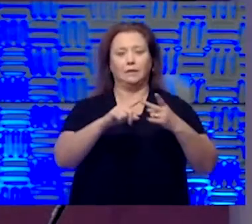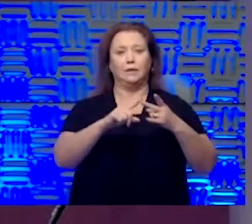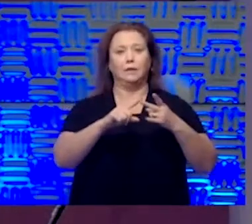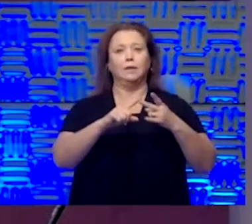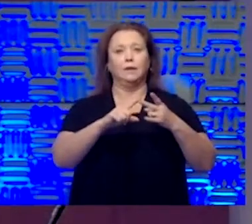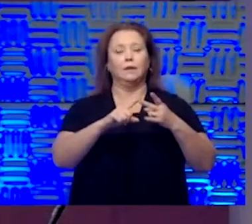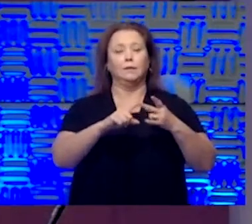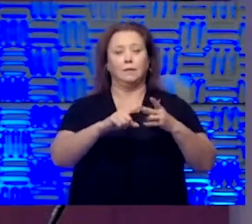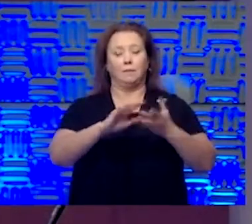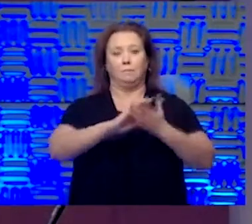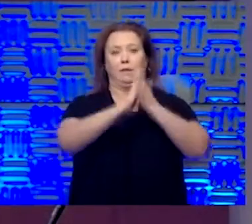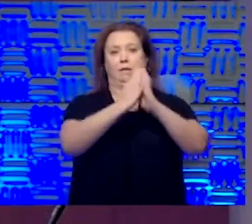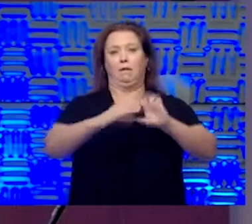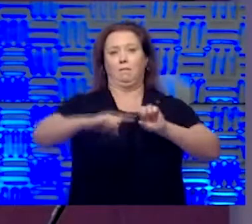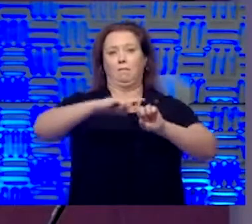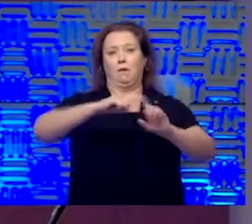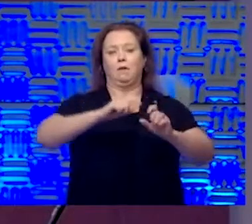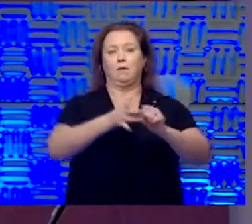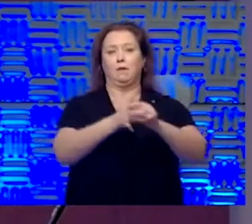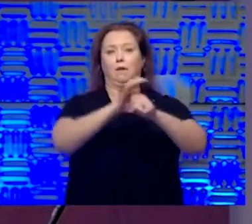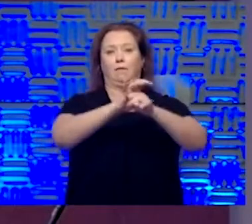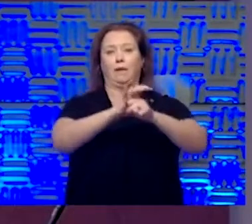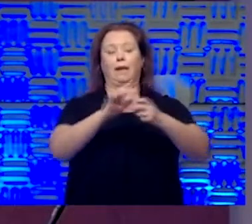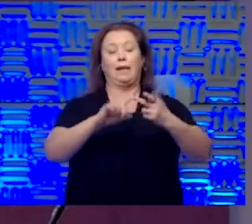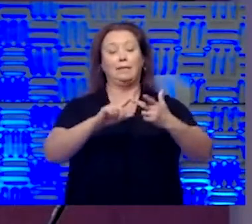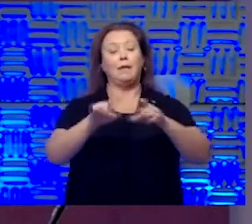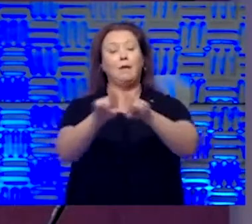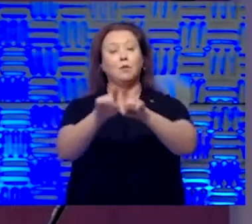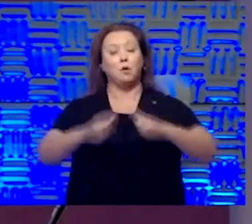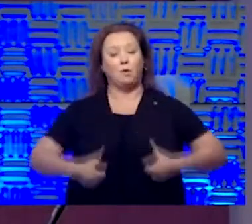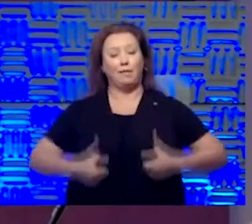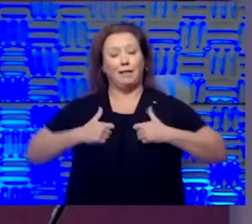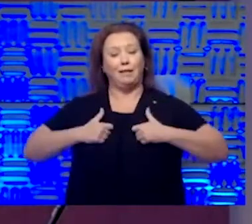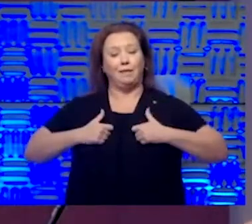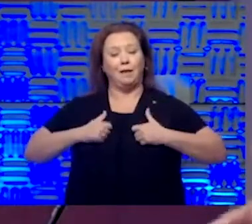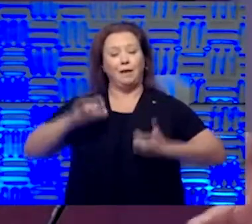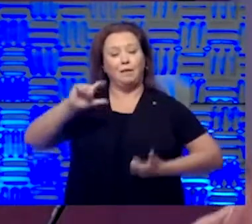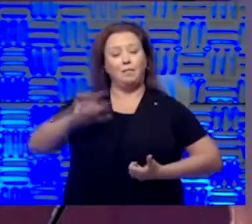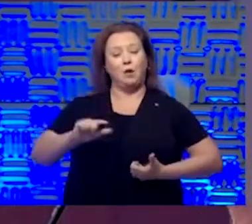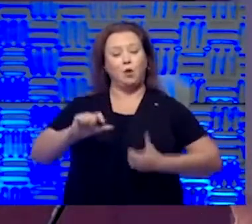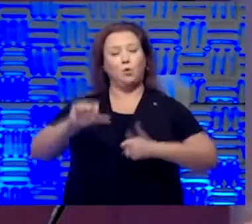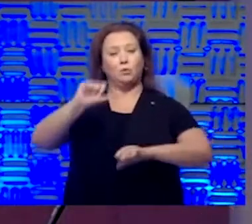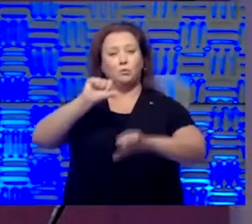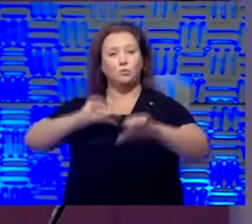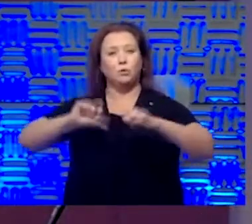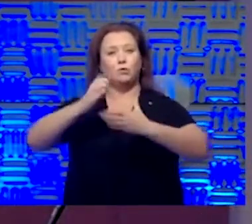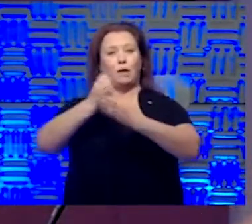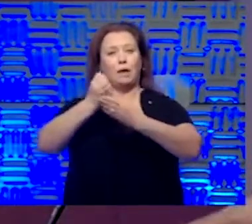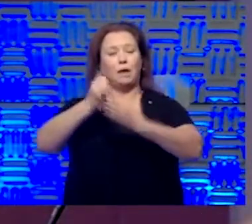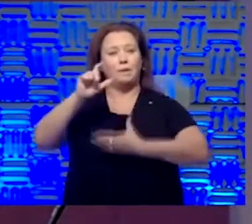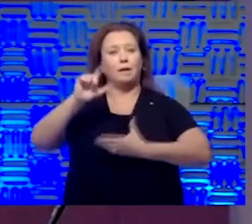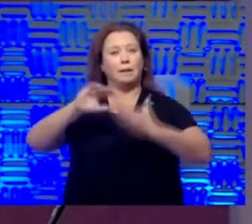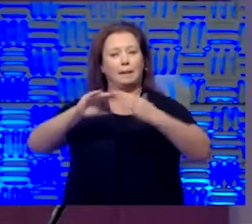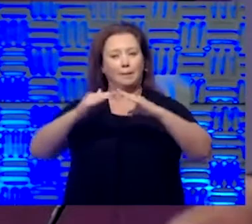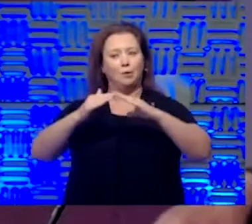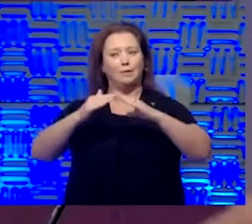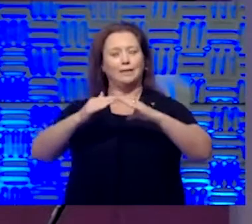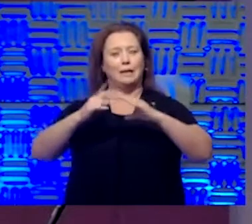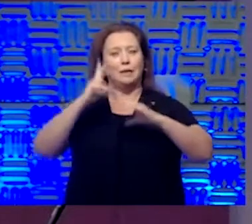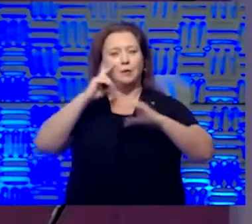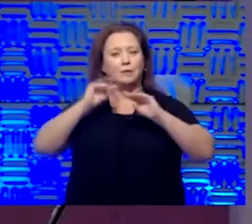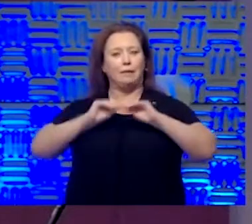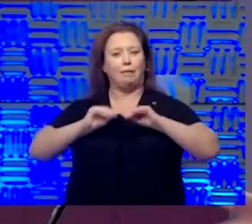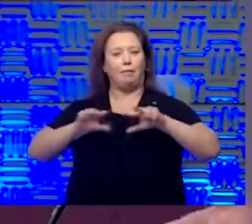positive. They live within these low economic, socially disadvantaged communities, and now you're starting to see